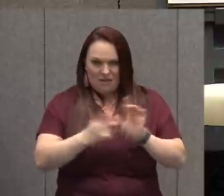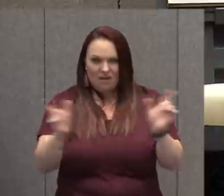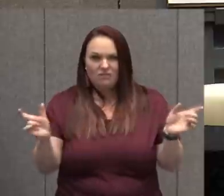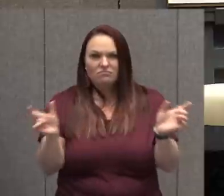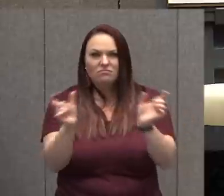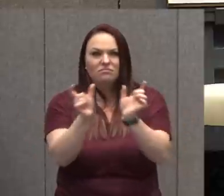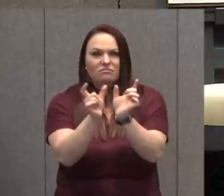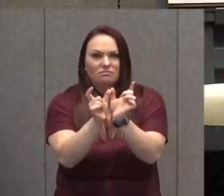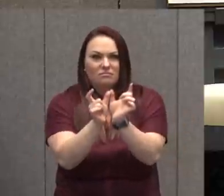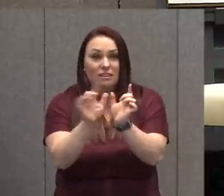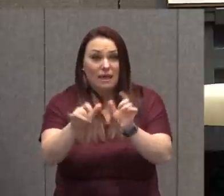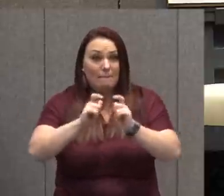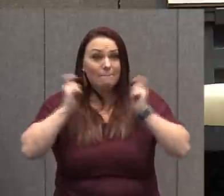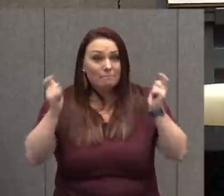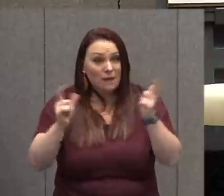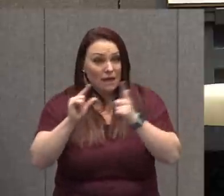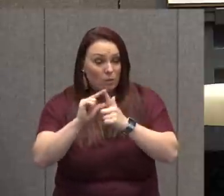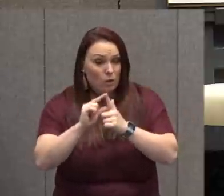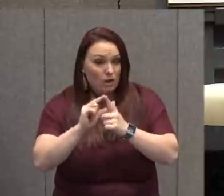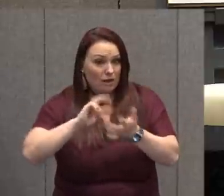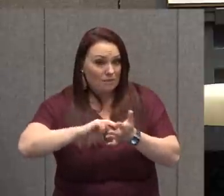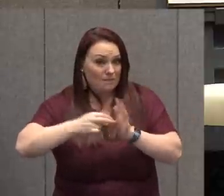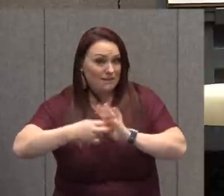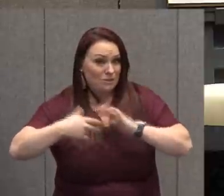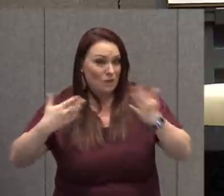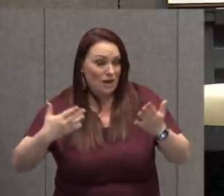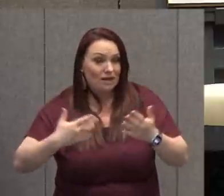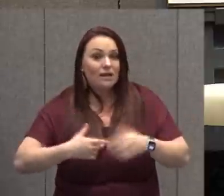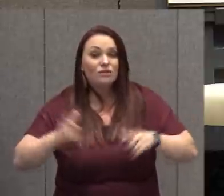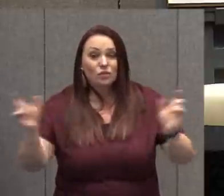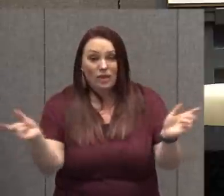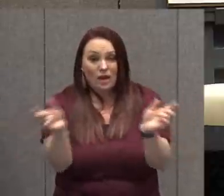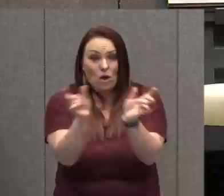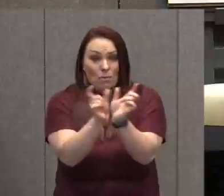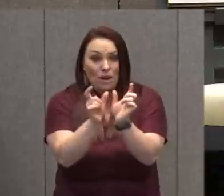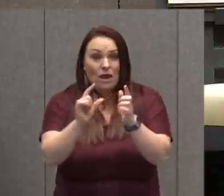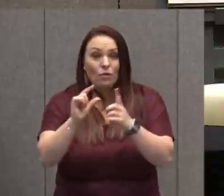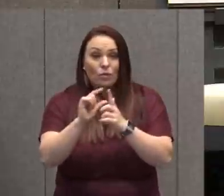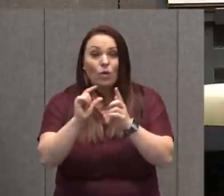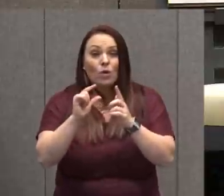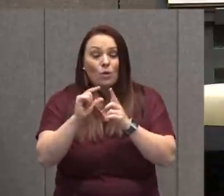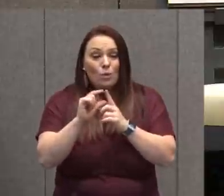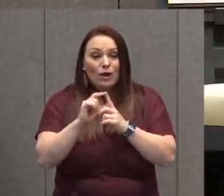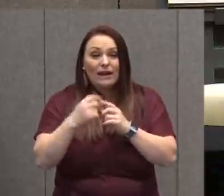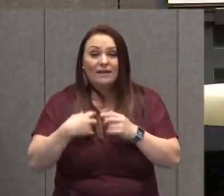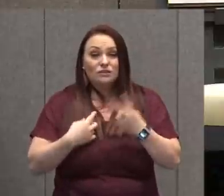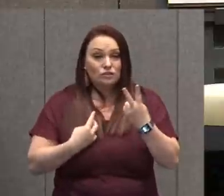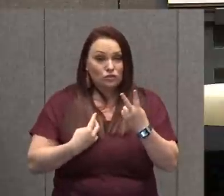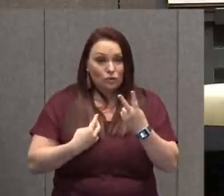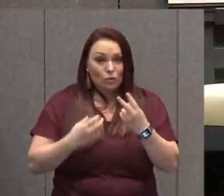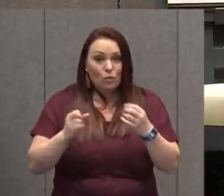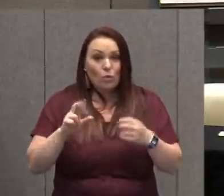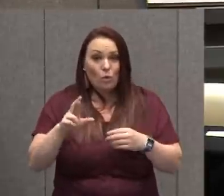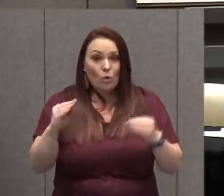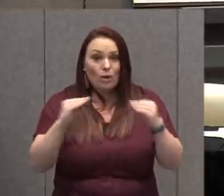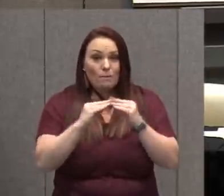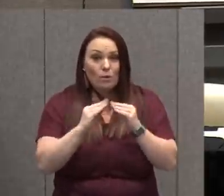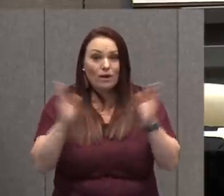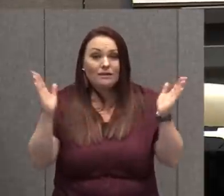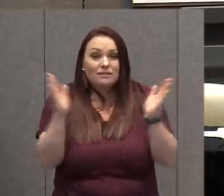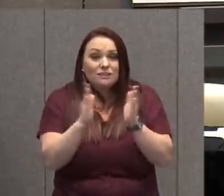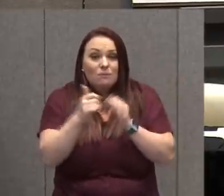hint of what the big word is. Because remember, a compound word is made up of two or more smaller